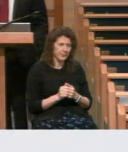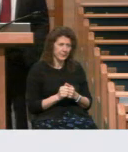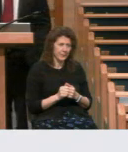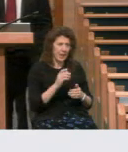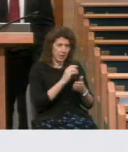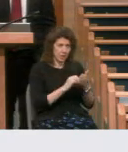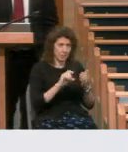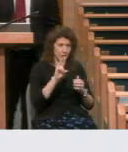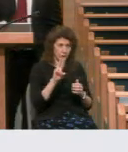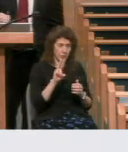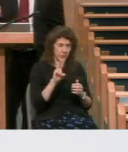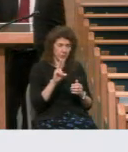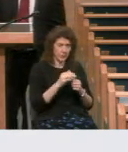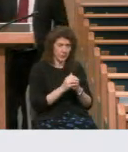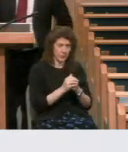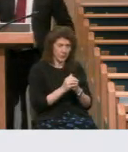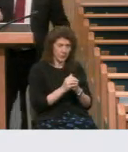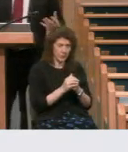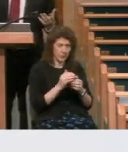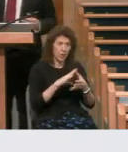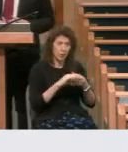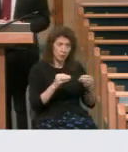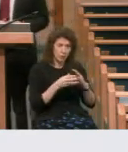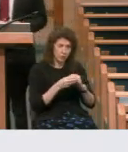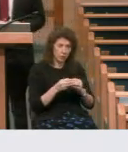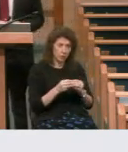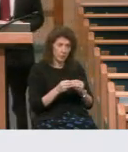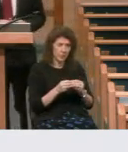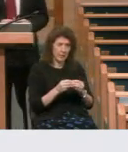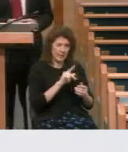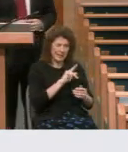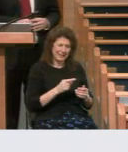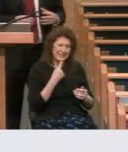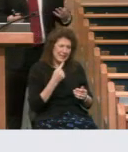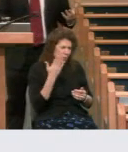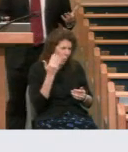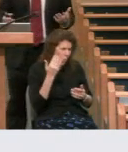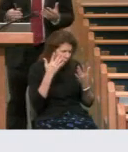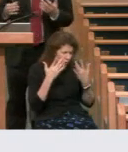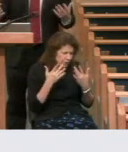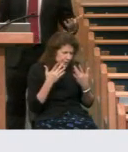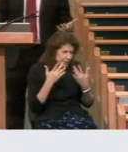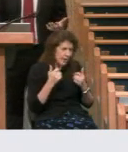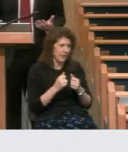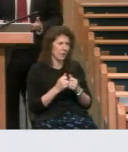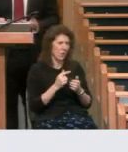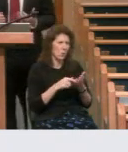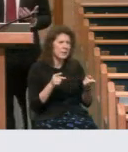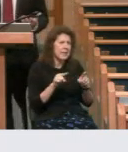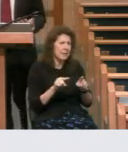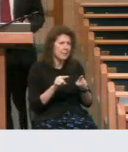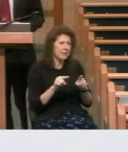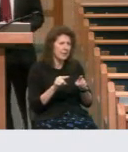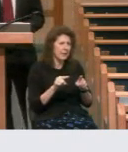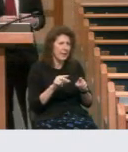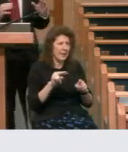Chapter 2, again, we have this story about why is your face sad? He said, this is what's going on. He says, then I was very